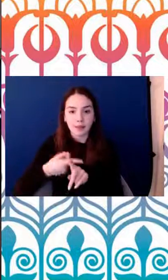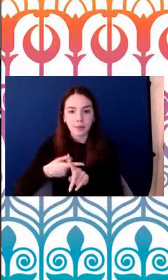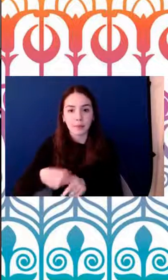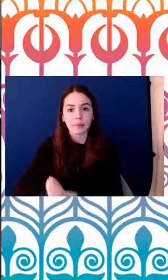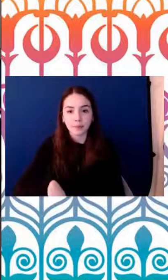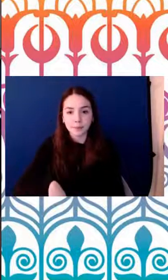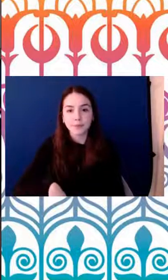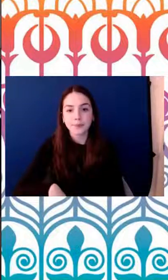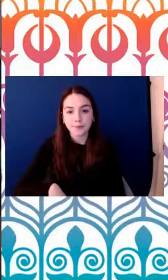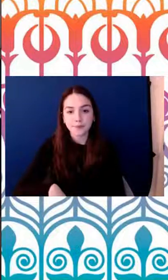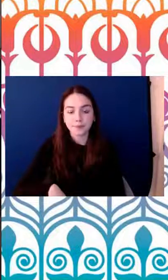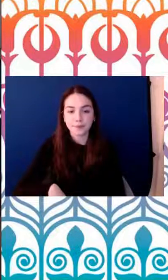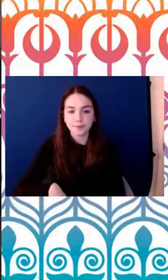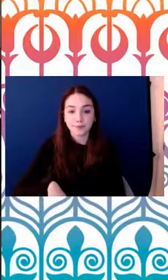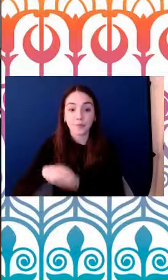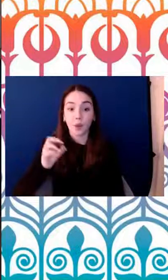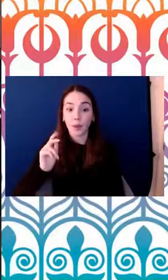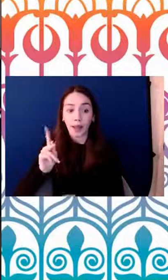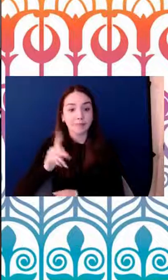Okay.